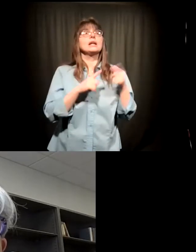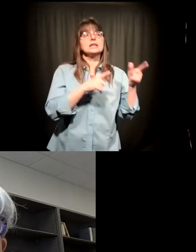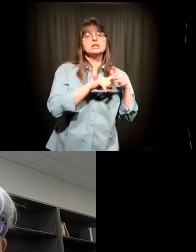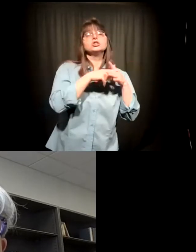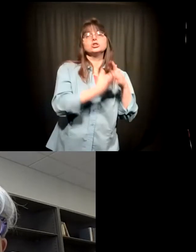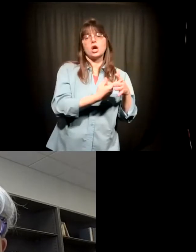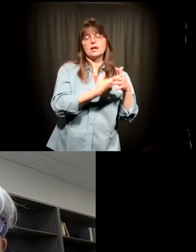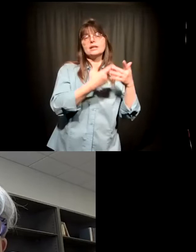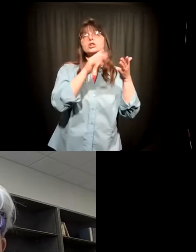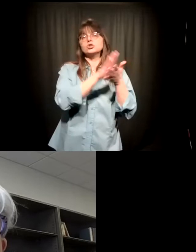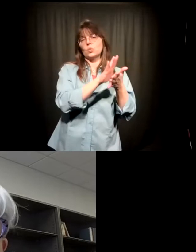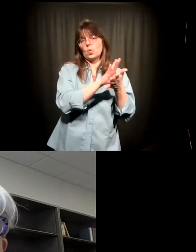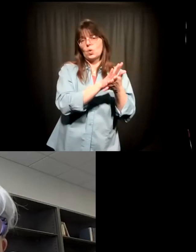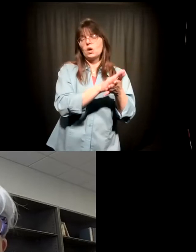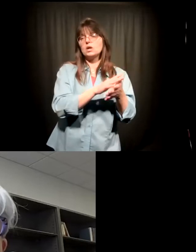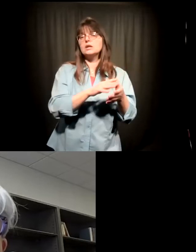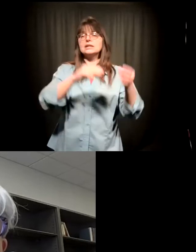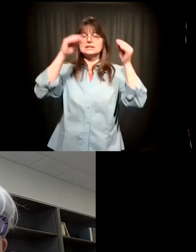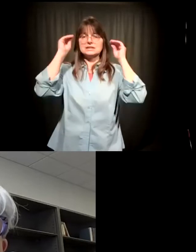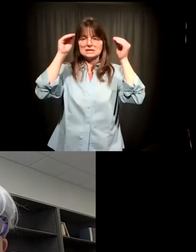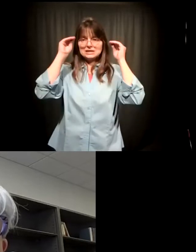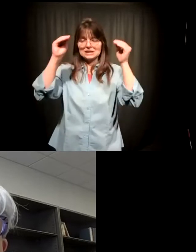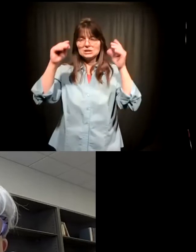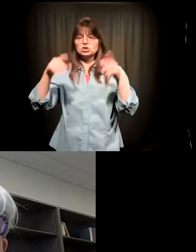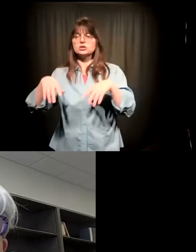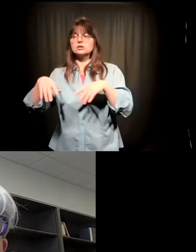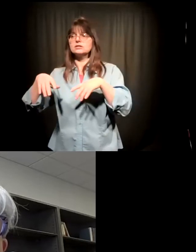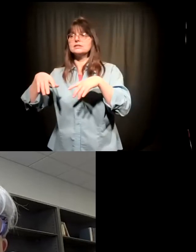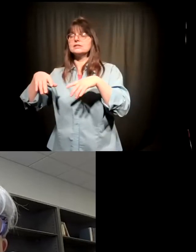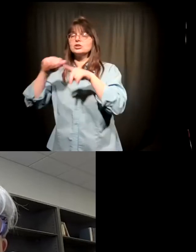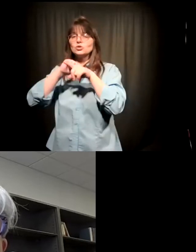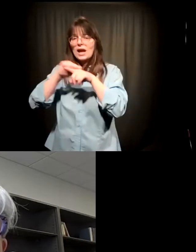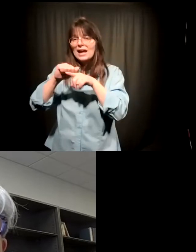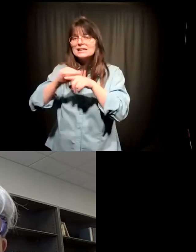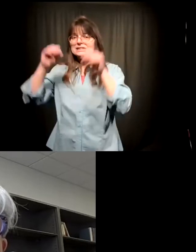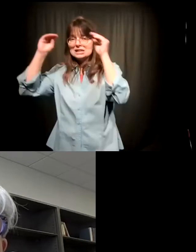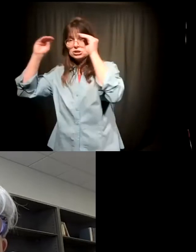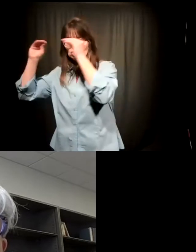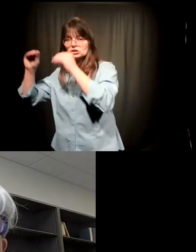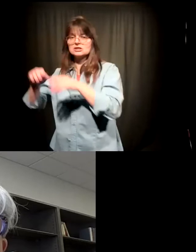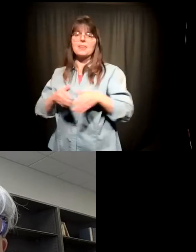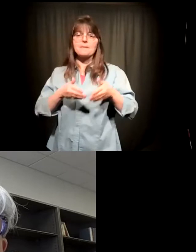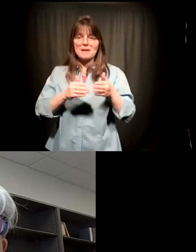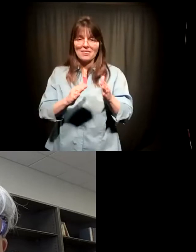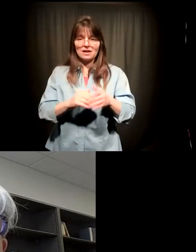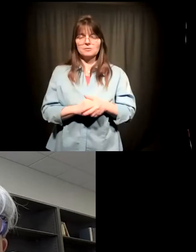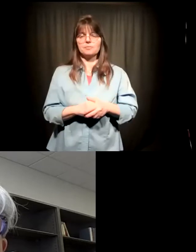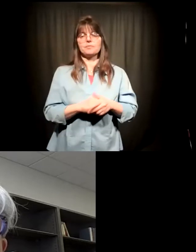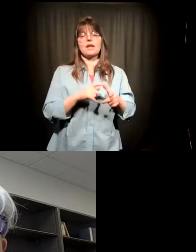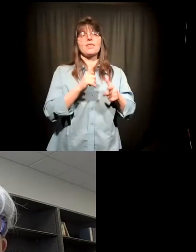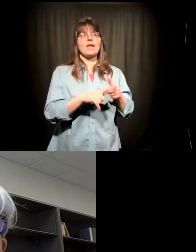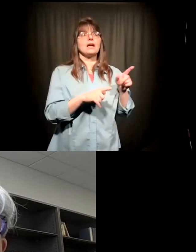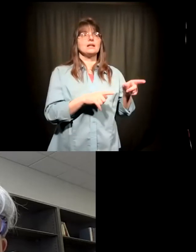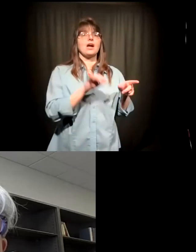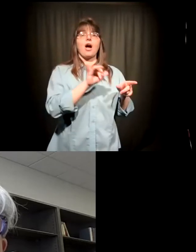deaf teachers his methods. He started that in Boston. Later in life, he started his own school in